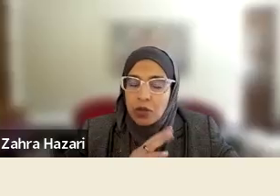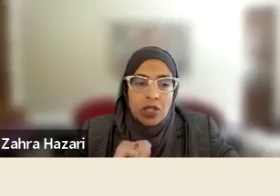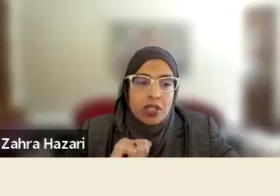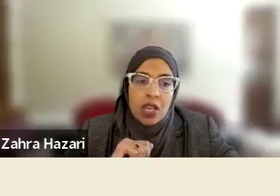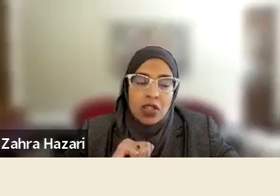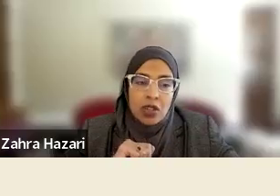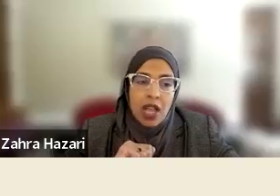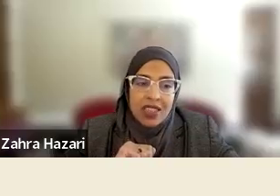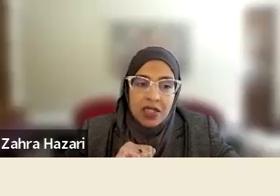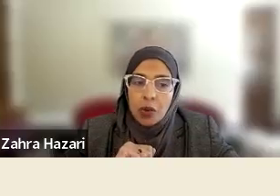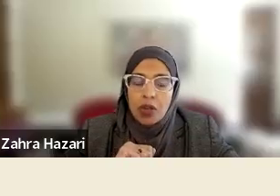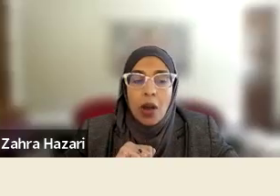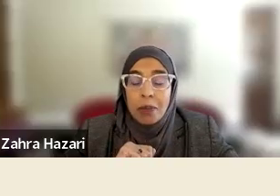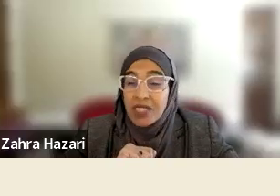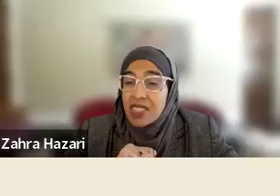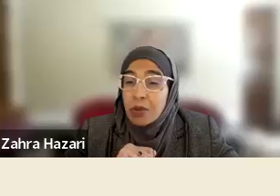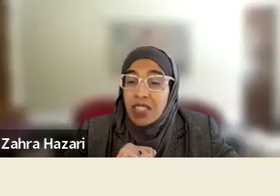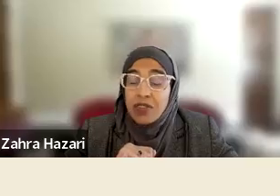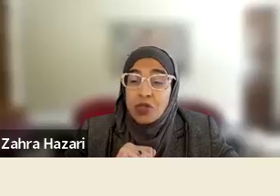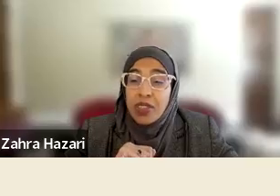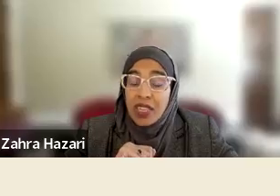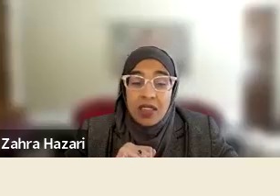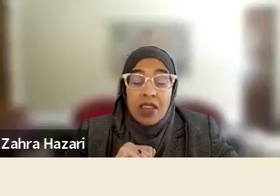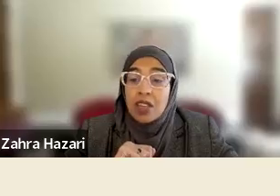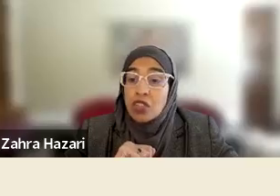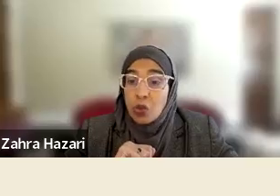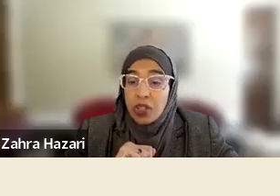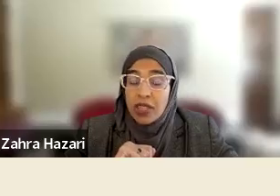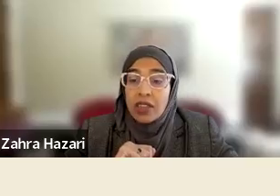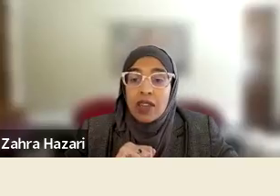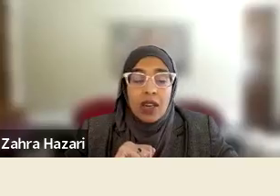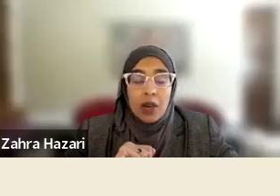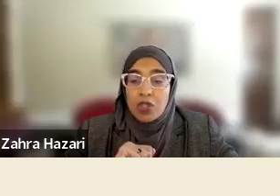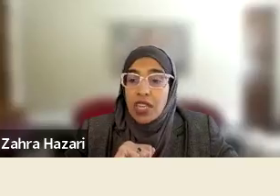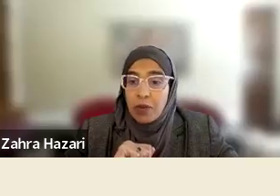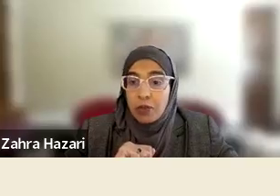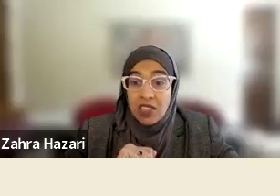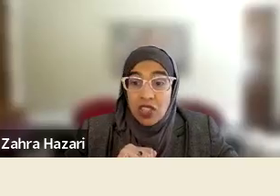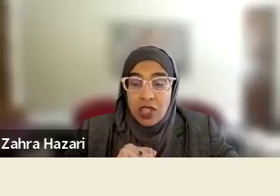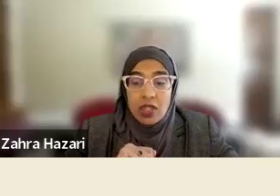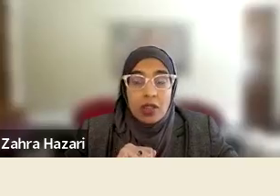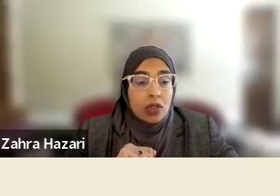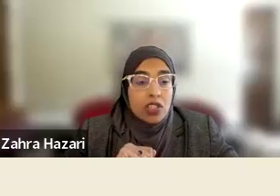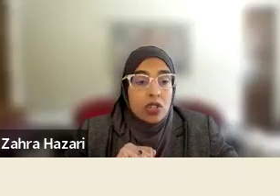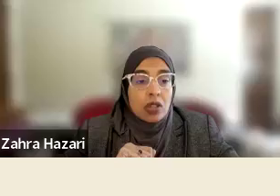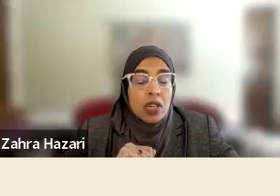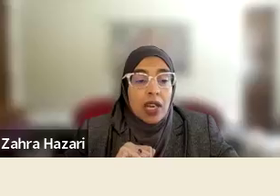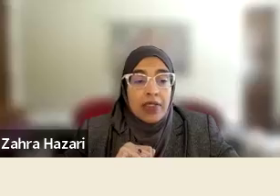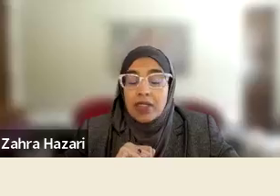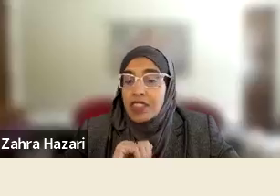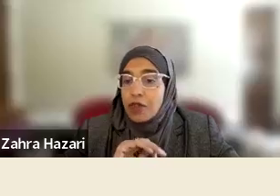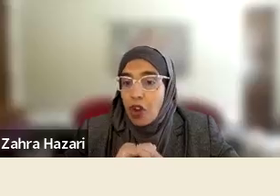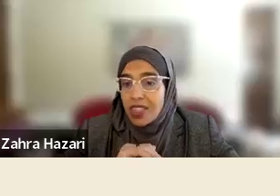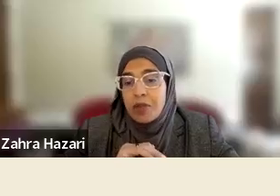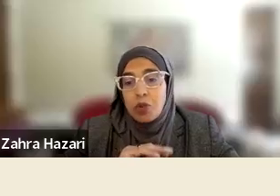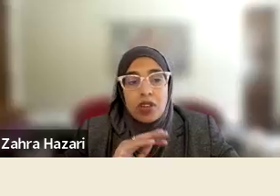like Bandura's sort of classic work, competency beliefs within schooling, which came from the education literature. And